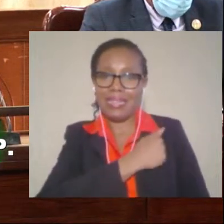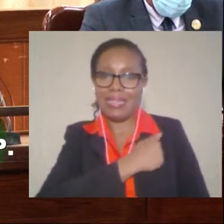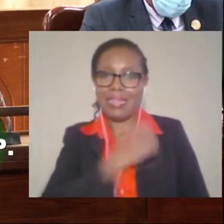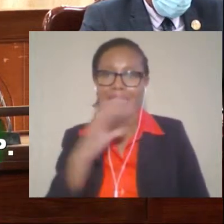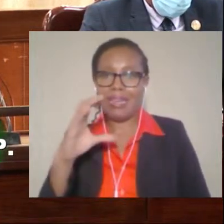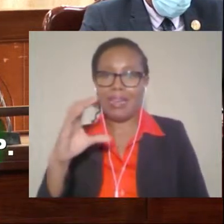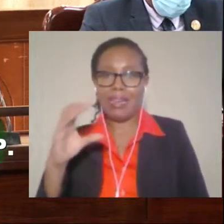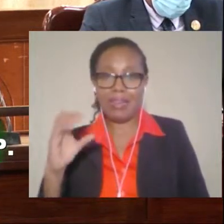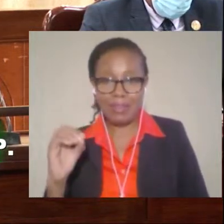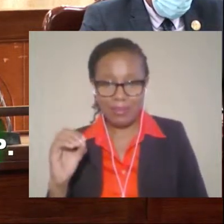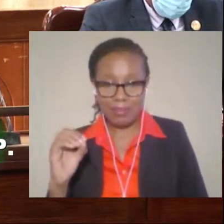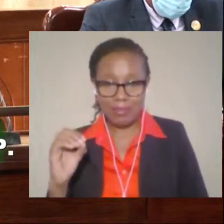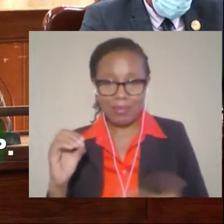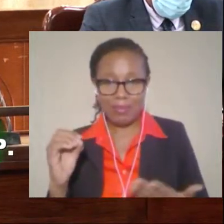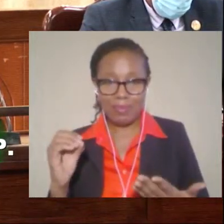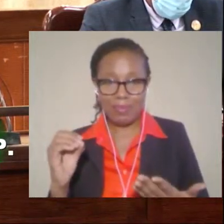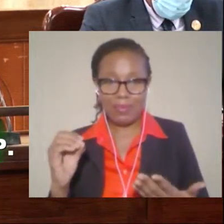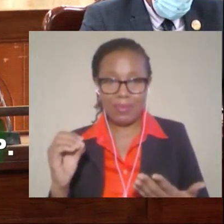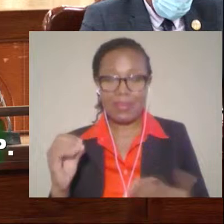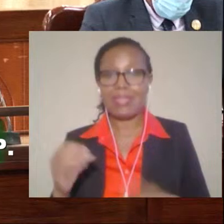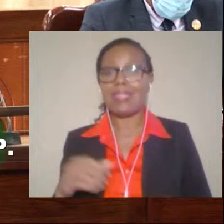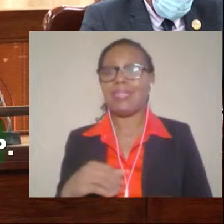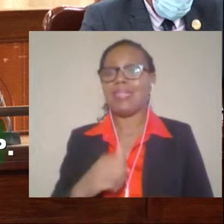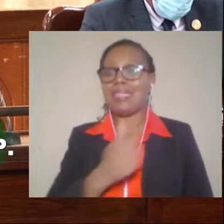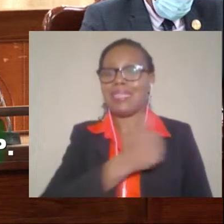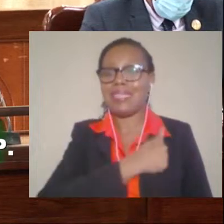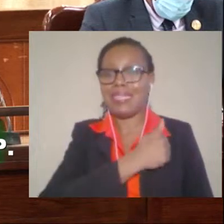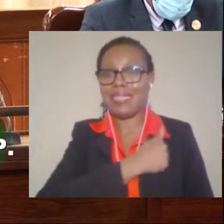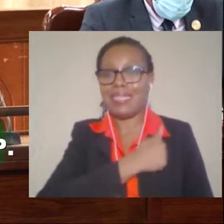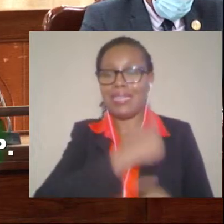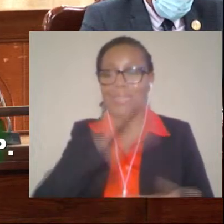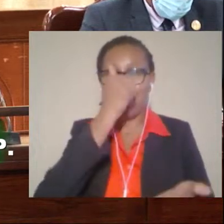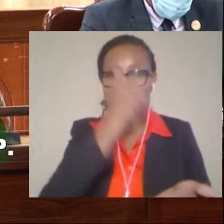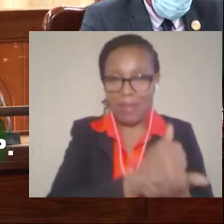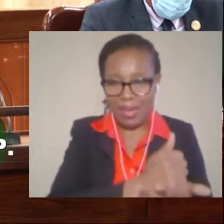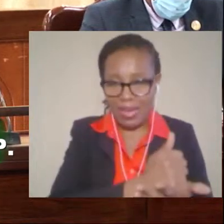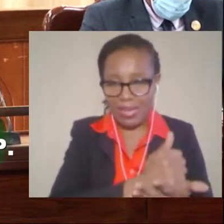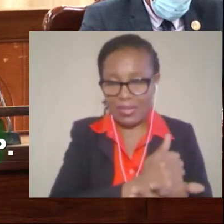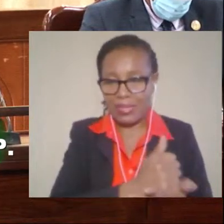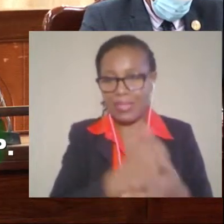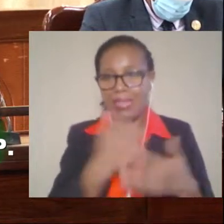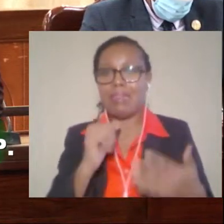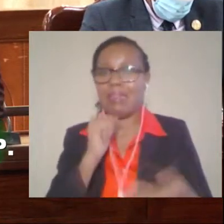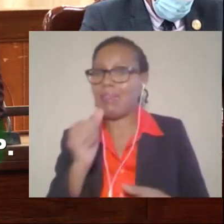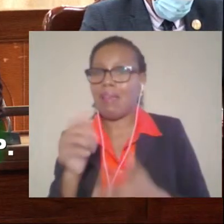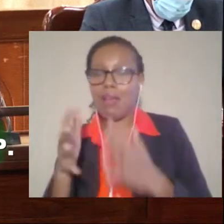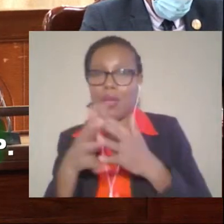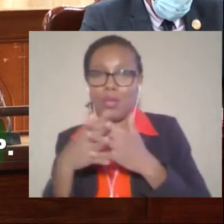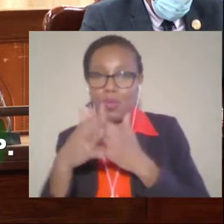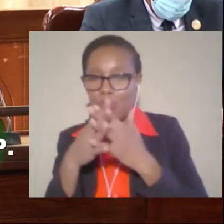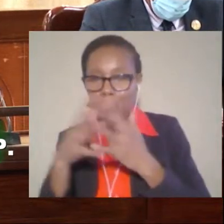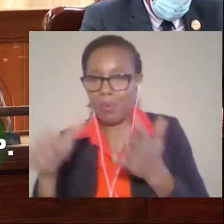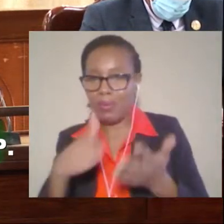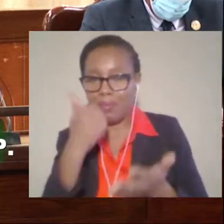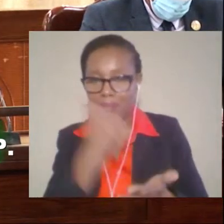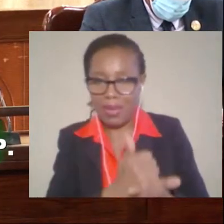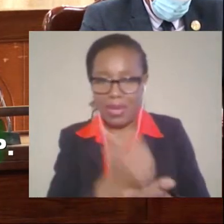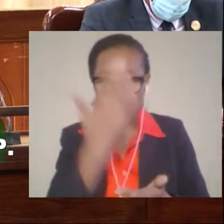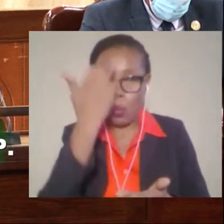transactions through Canadian banks as opposed to US because of certain federal law requirements or